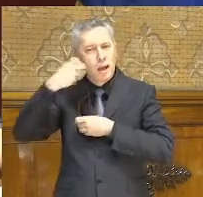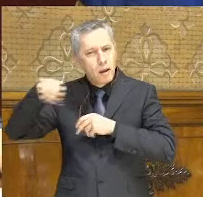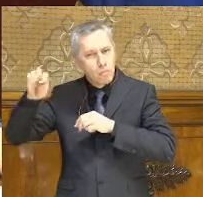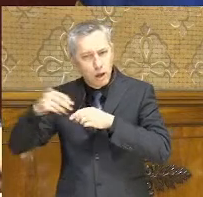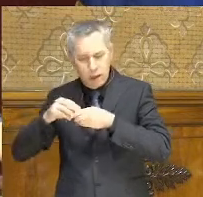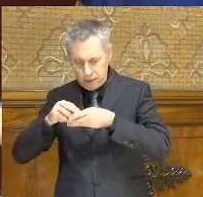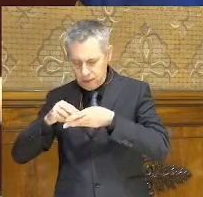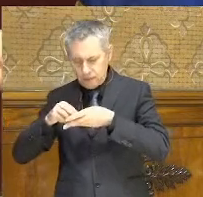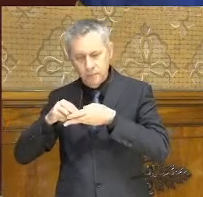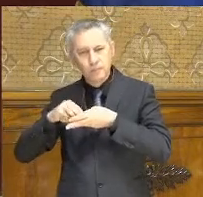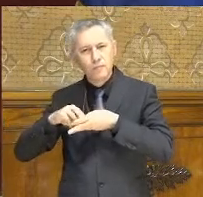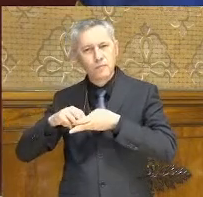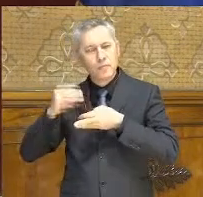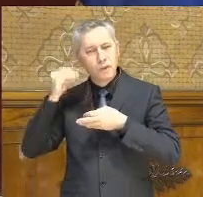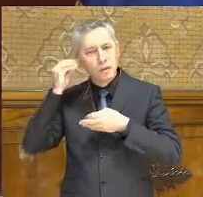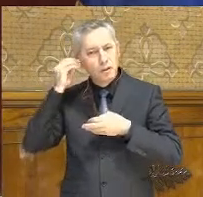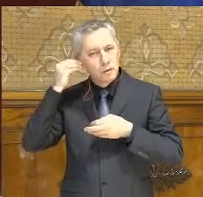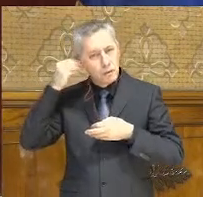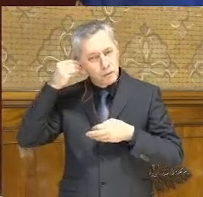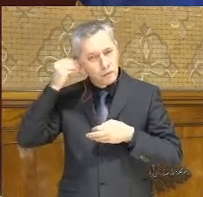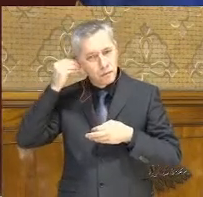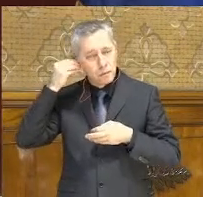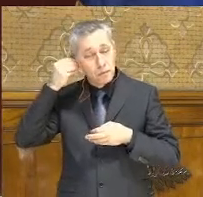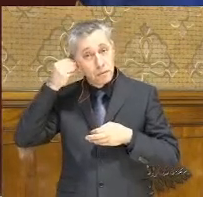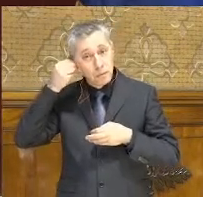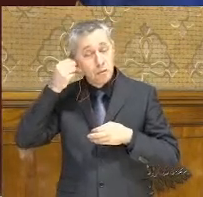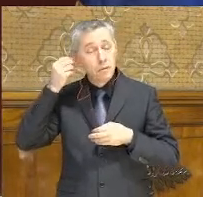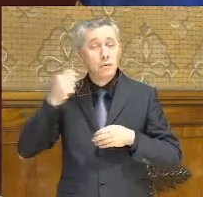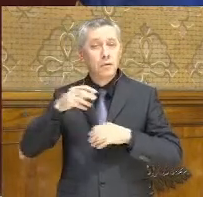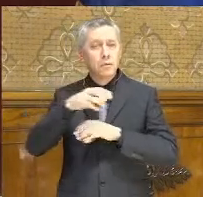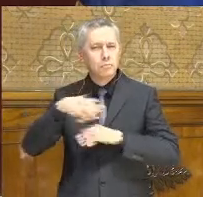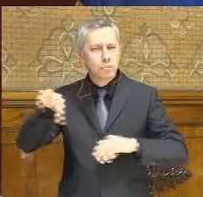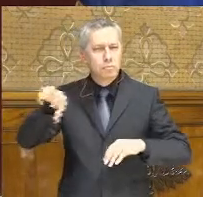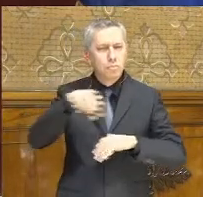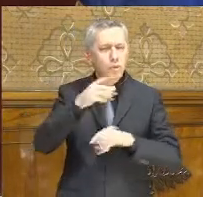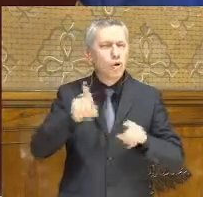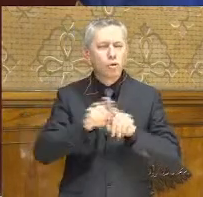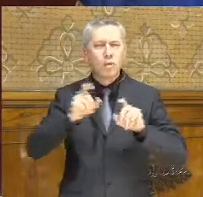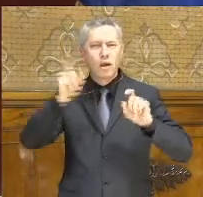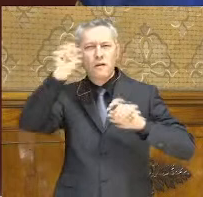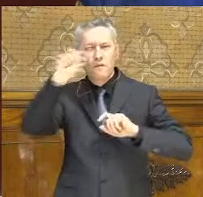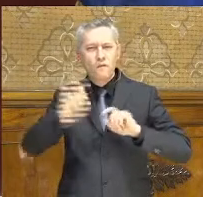rain dissolved into the bells of the lightning,